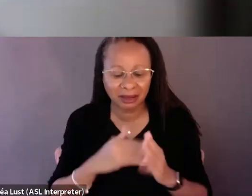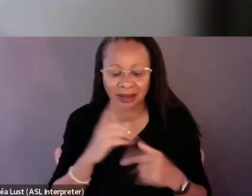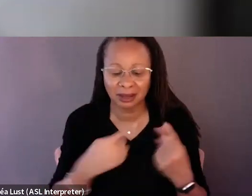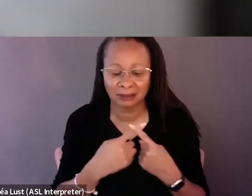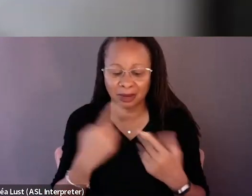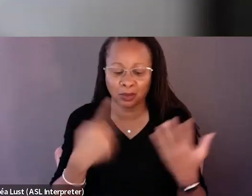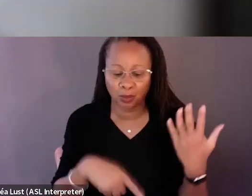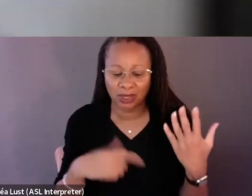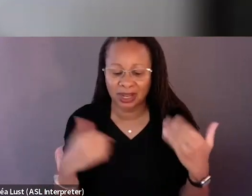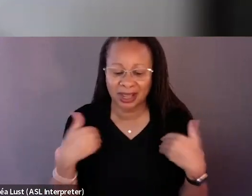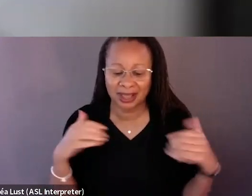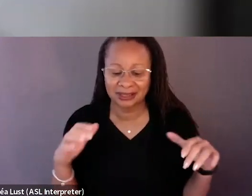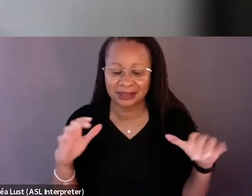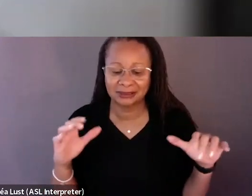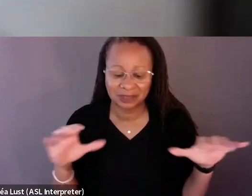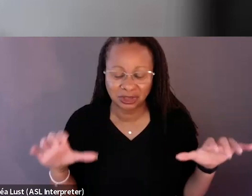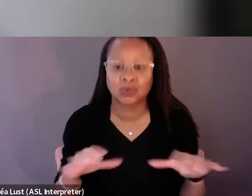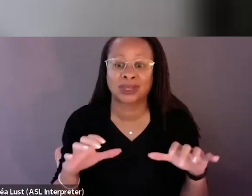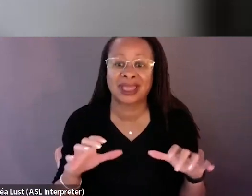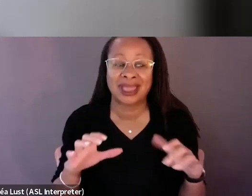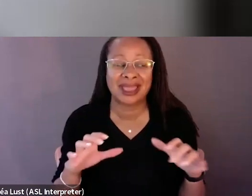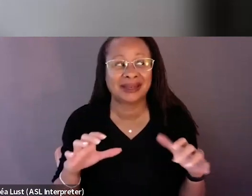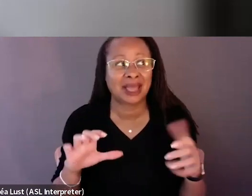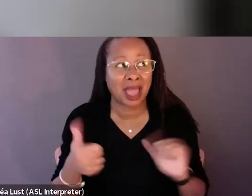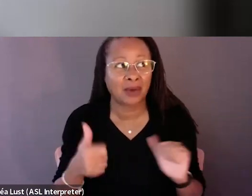we have been limited from.